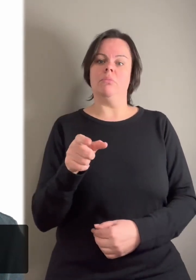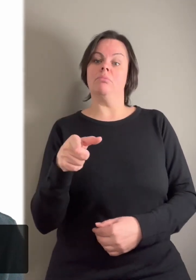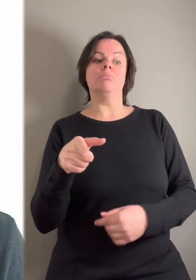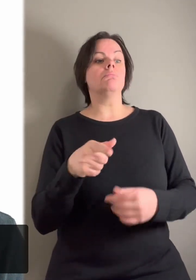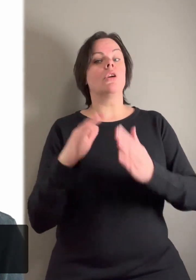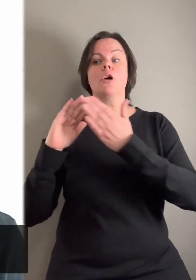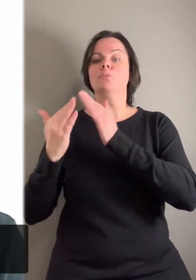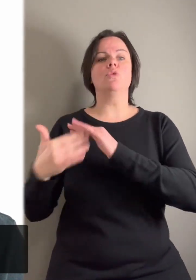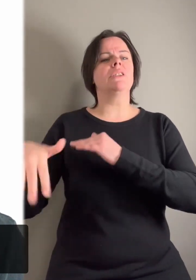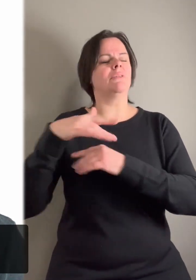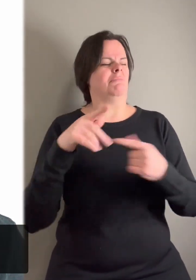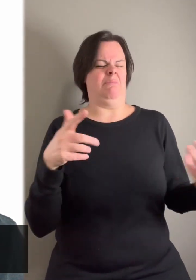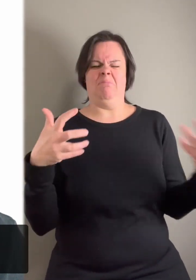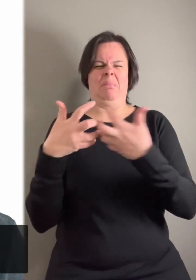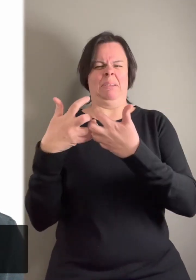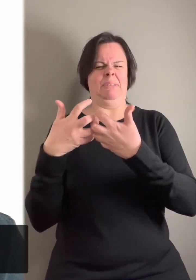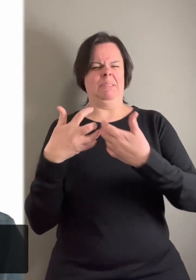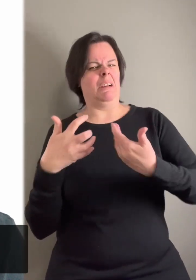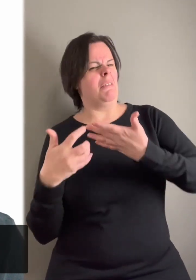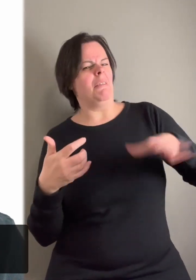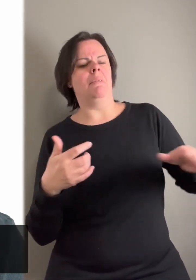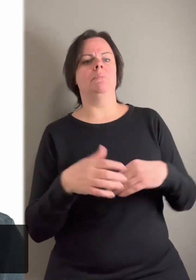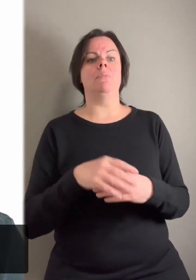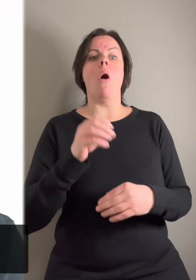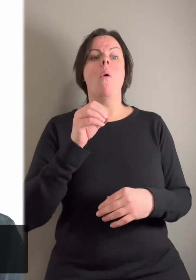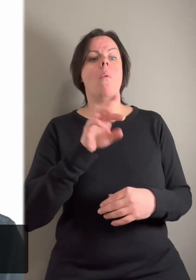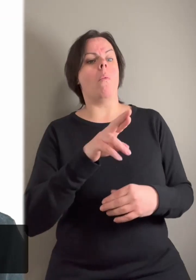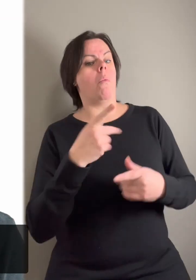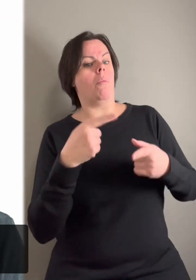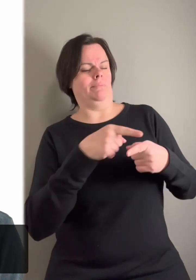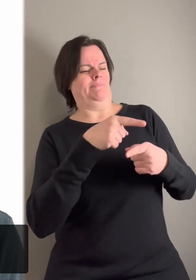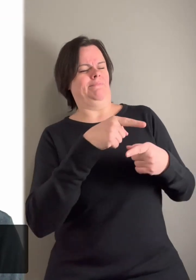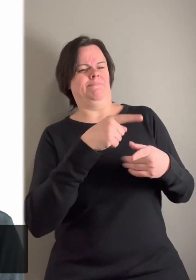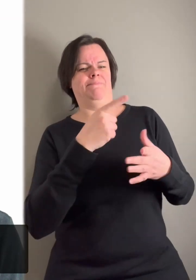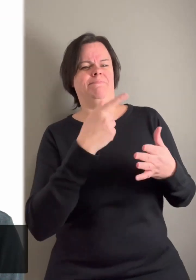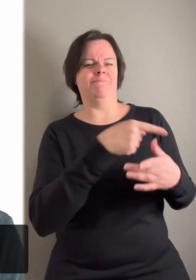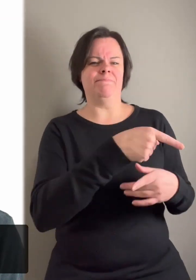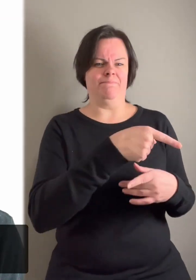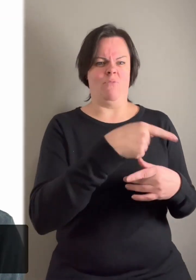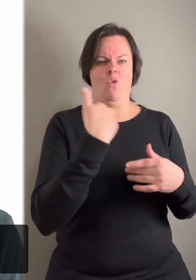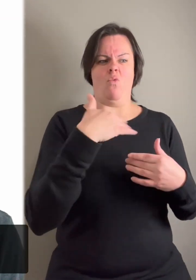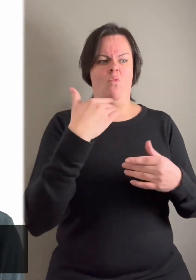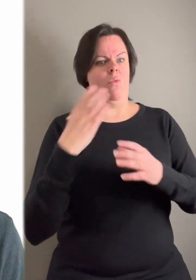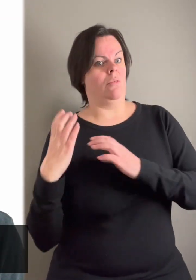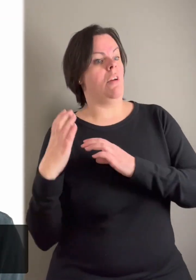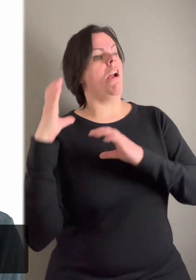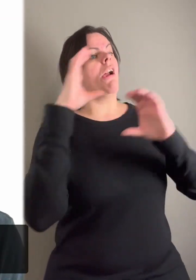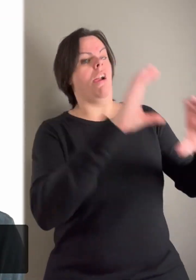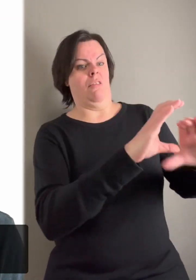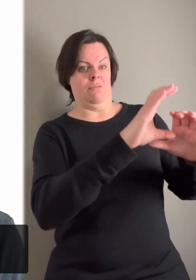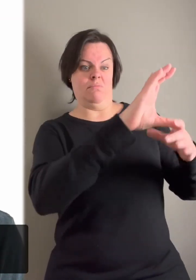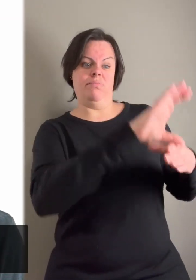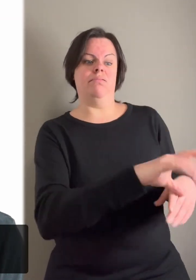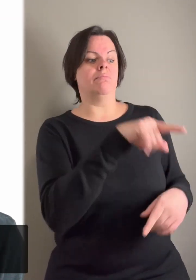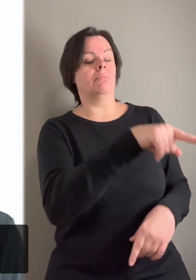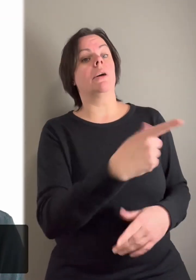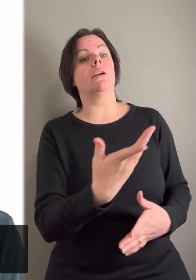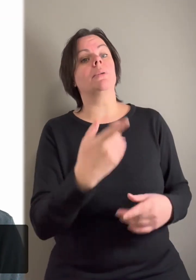of liabilities being placed on bodies deemed unfit for society. Liability